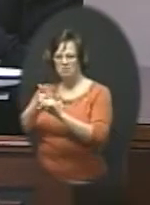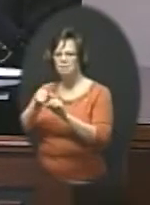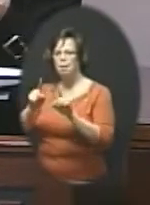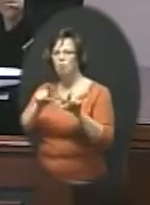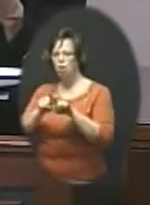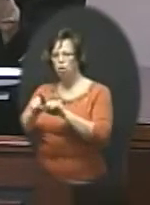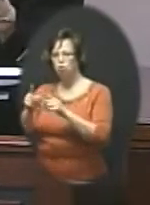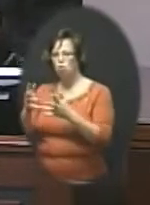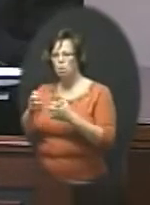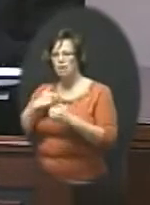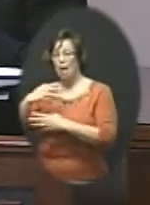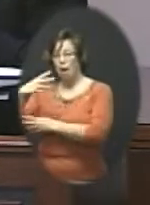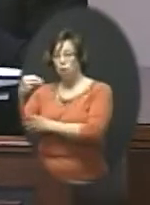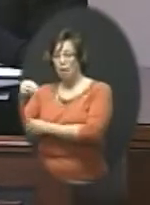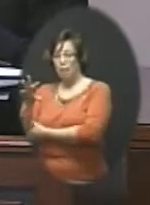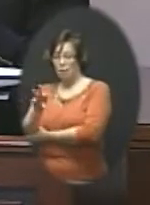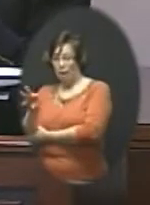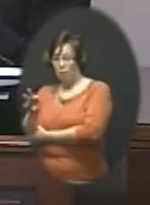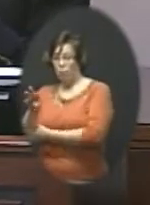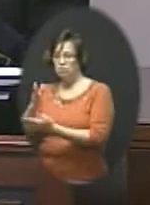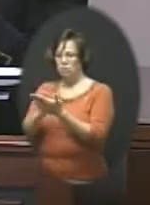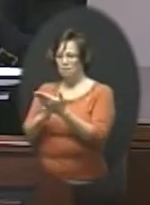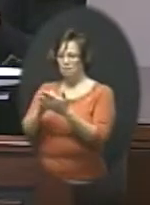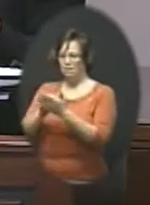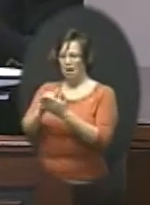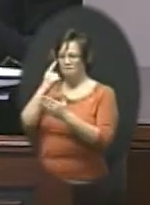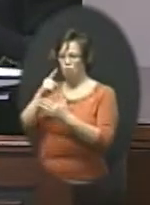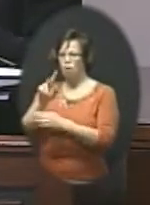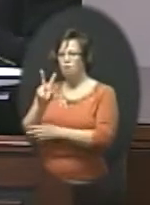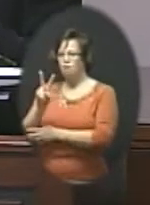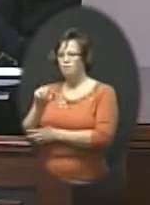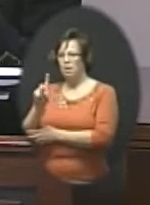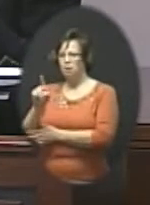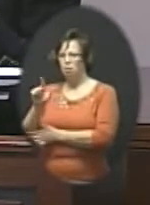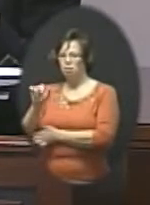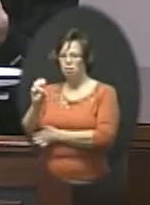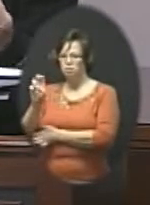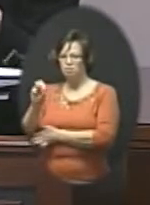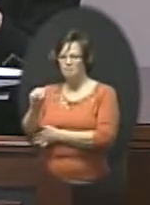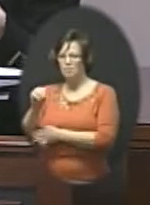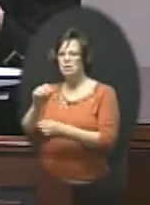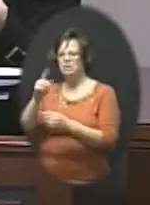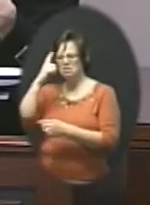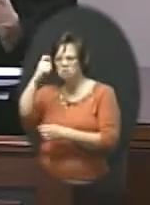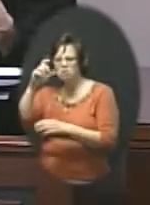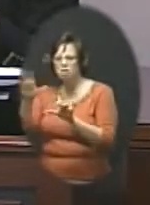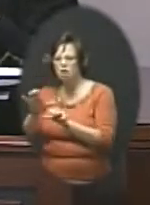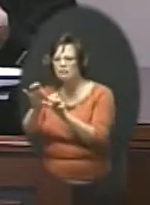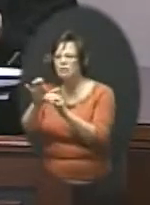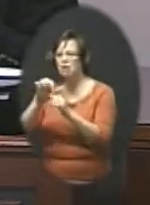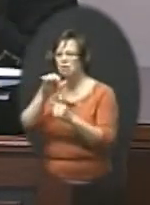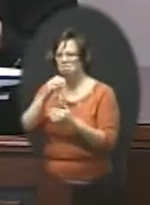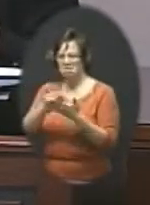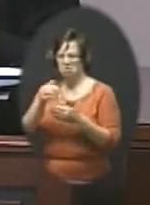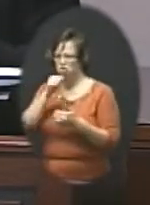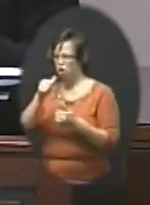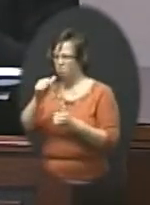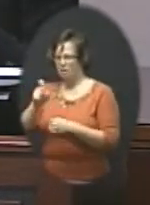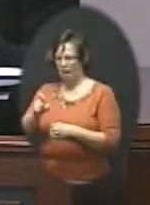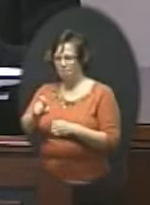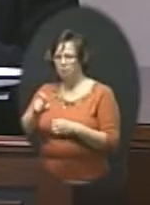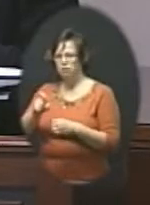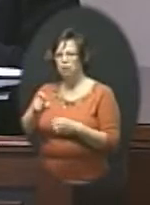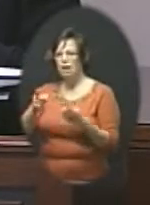looking at having some outside cameras. Some of that is for vandalism or suspicious activity when it shouldn't be happening. Some of that